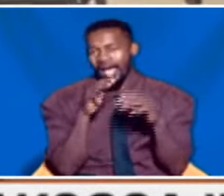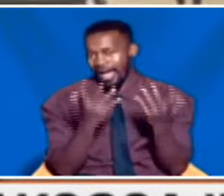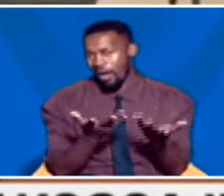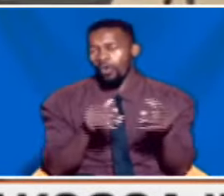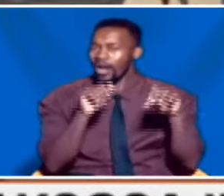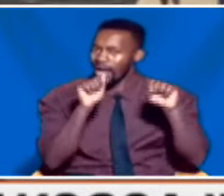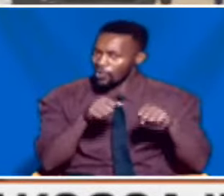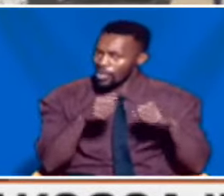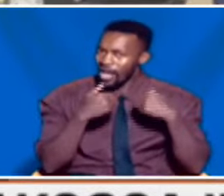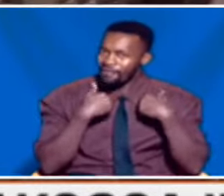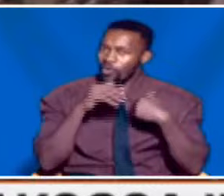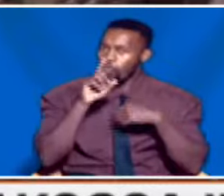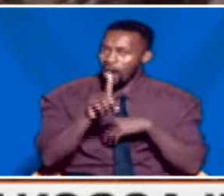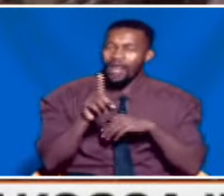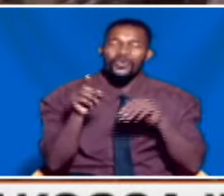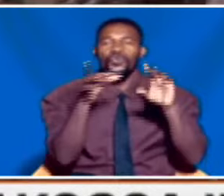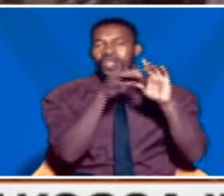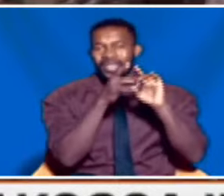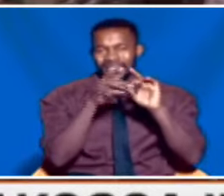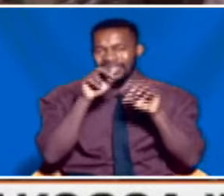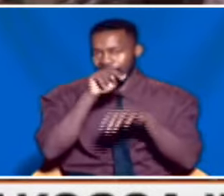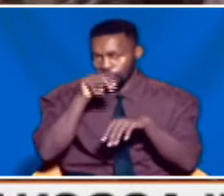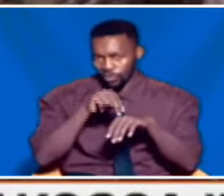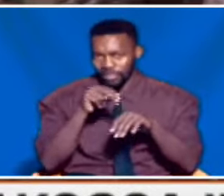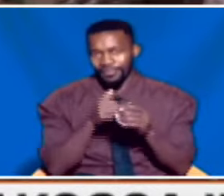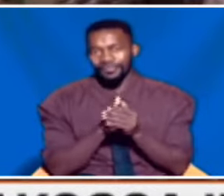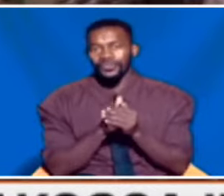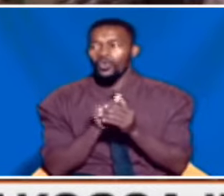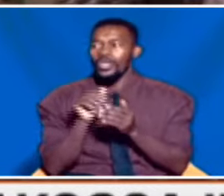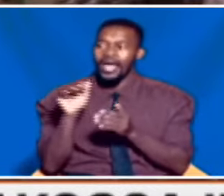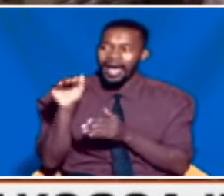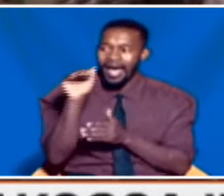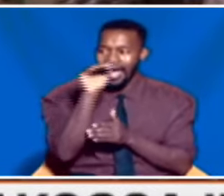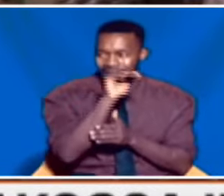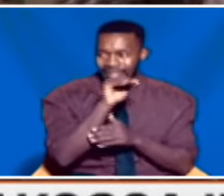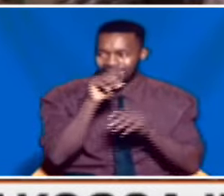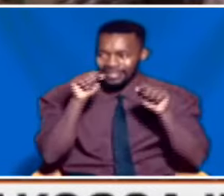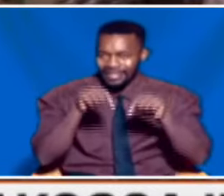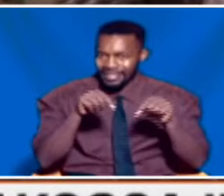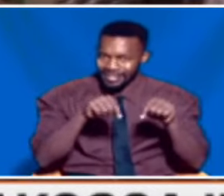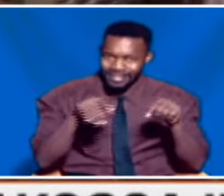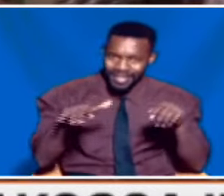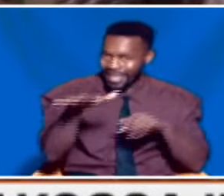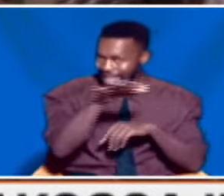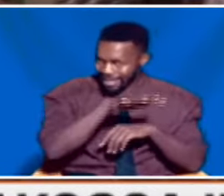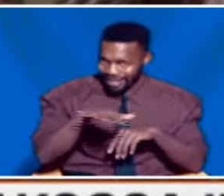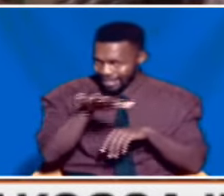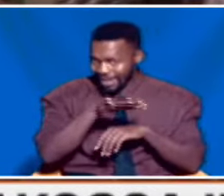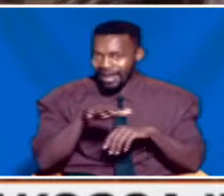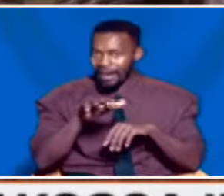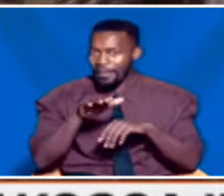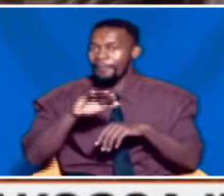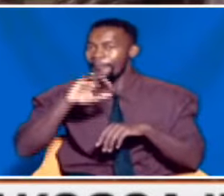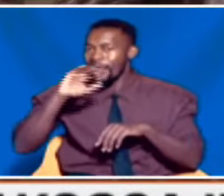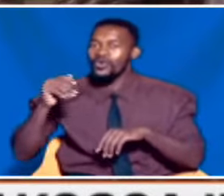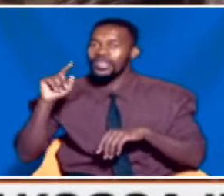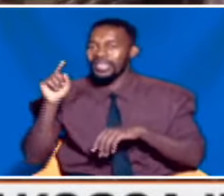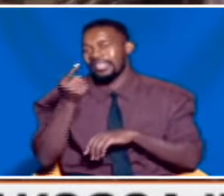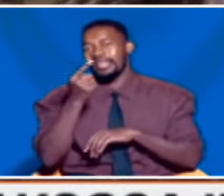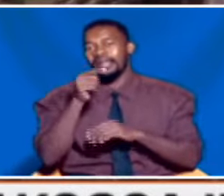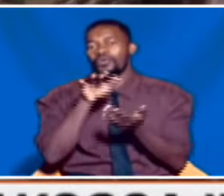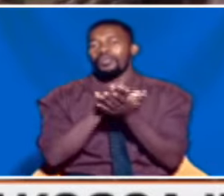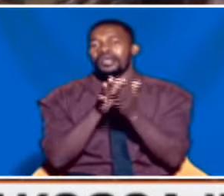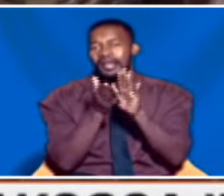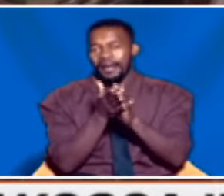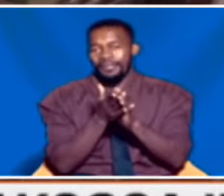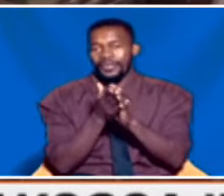a one united nation. We call for the unity of this region. We don't want to unite this region against anybody.